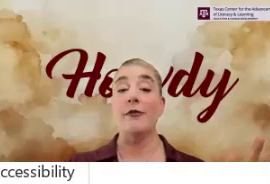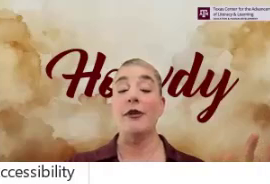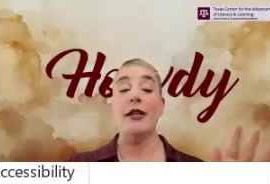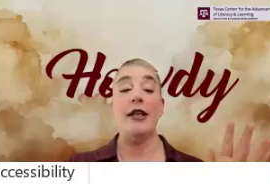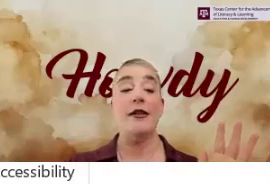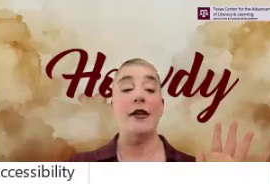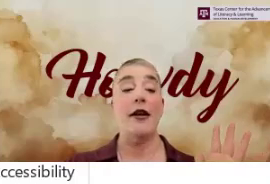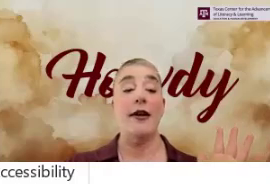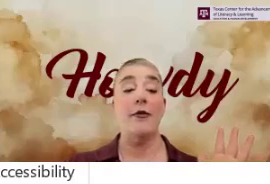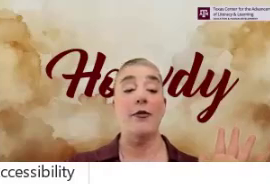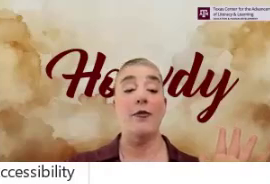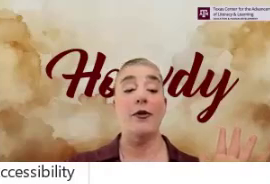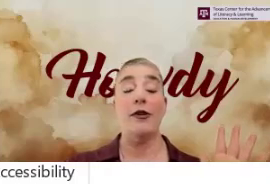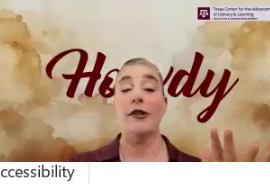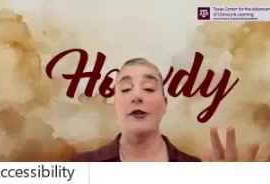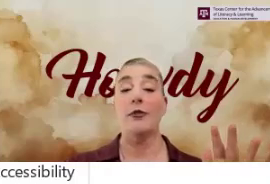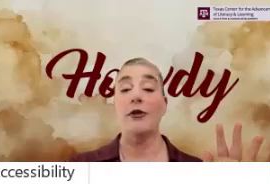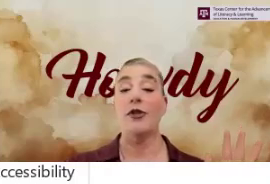the accessibility